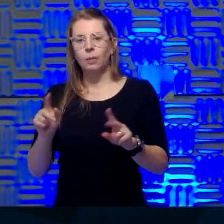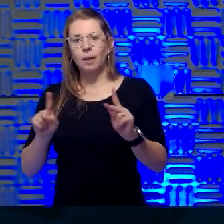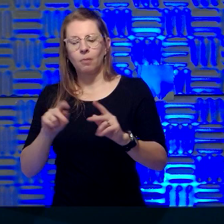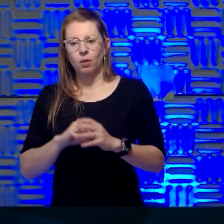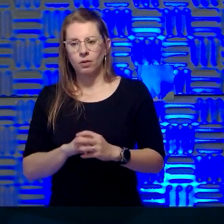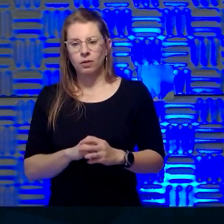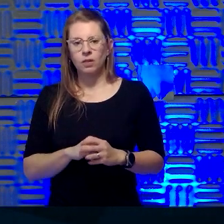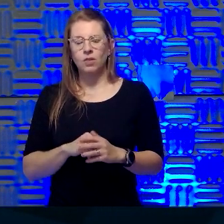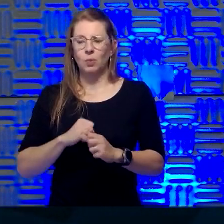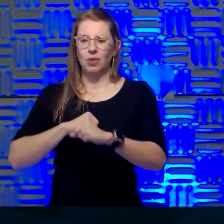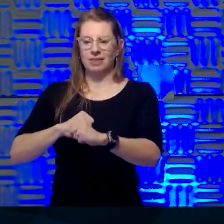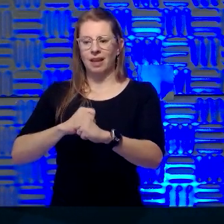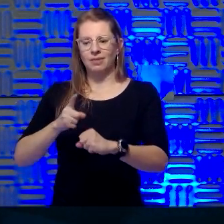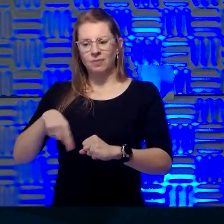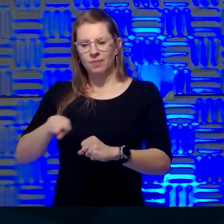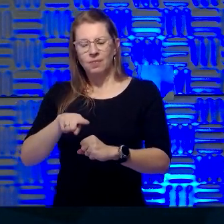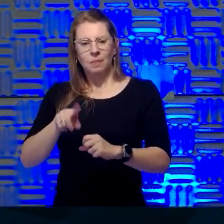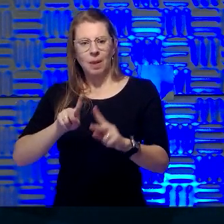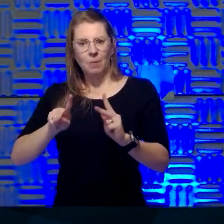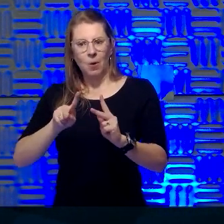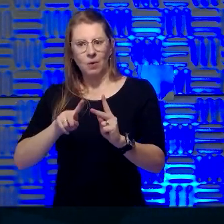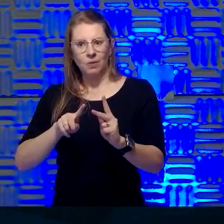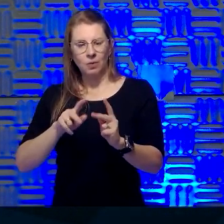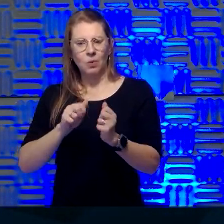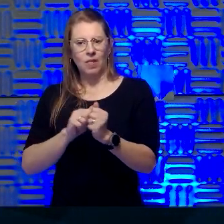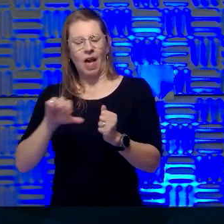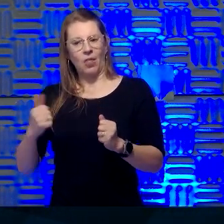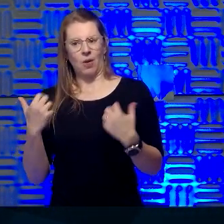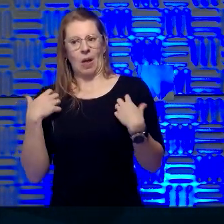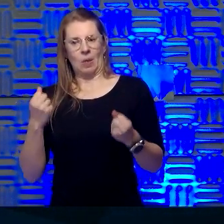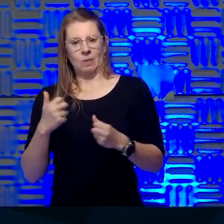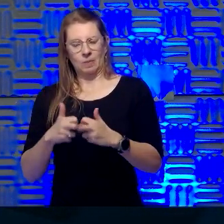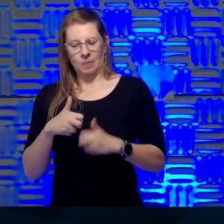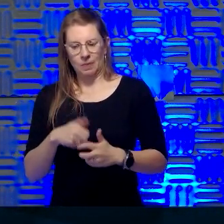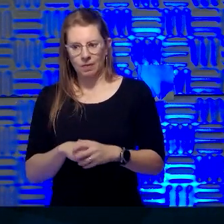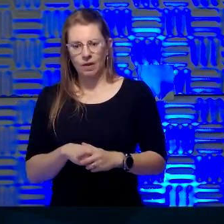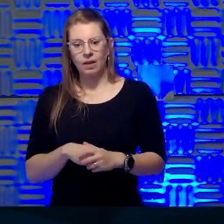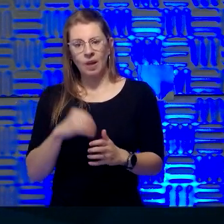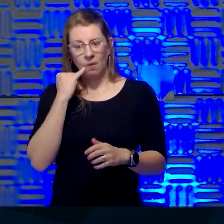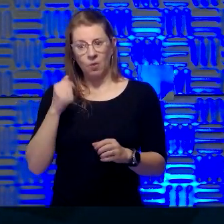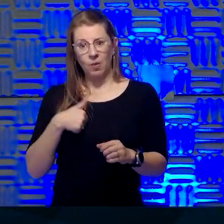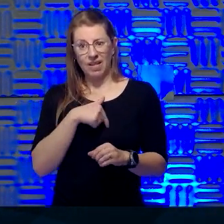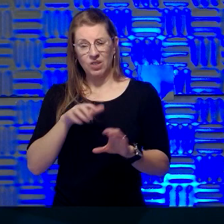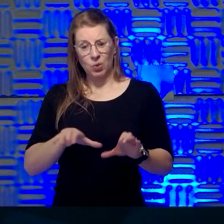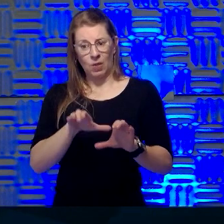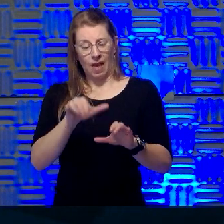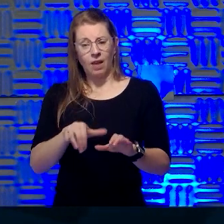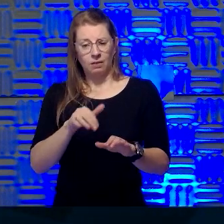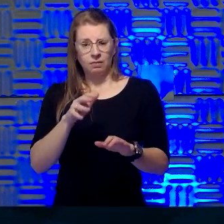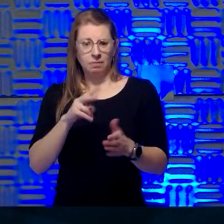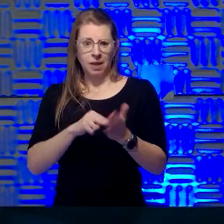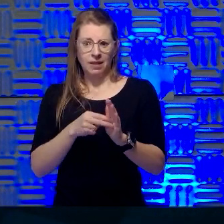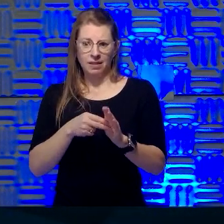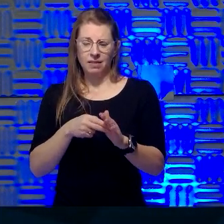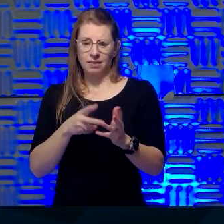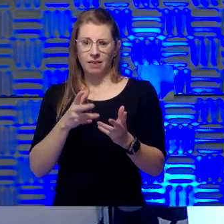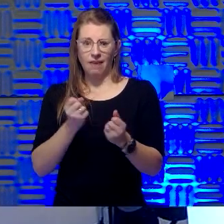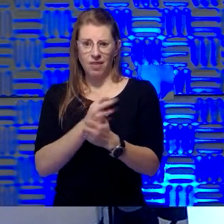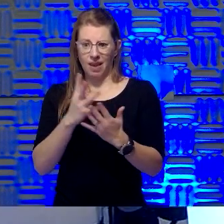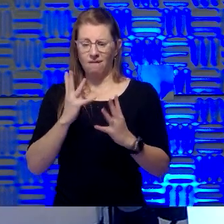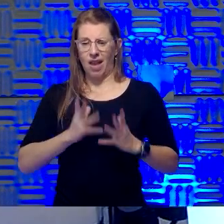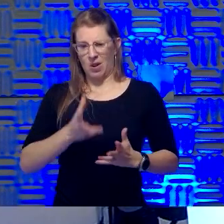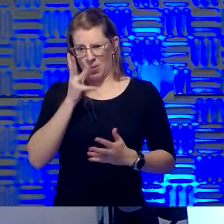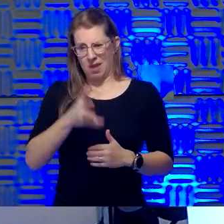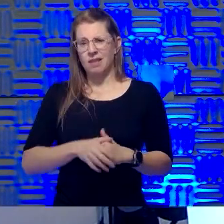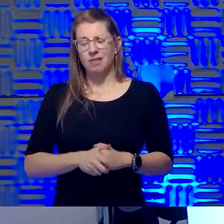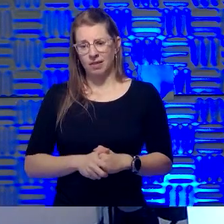most vulnerable. As long as we continue to do that, then I think we'll do well. You bet. And well